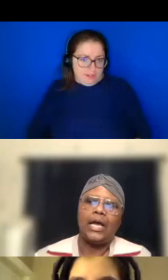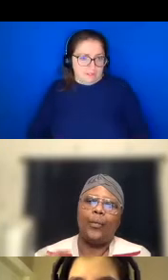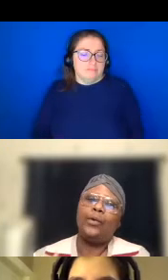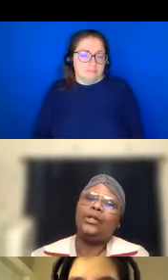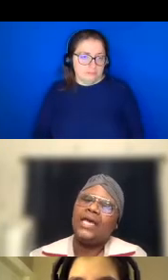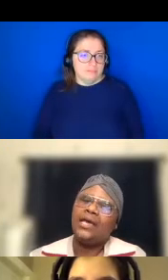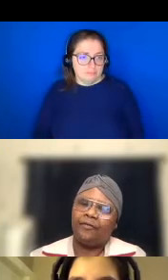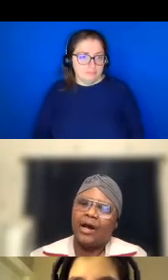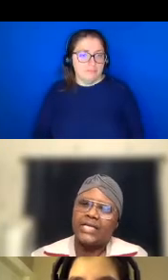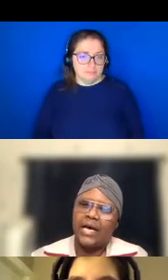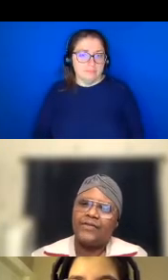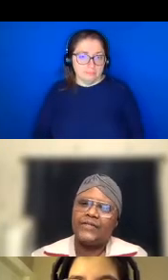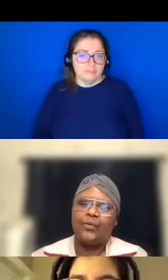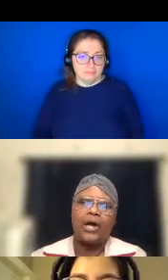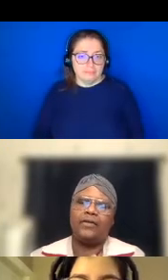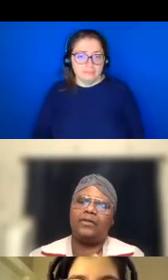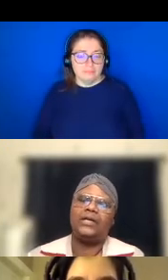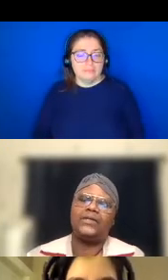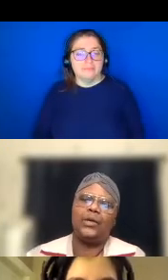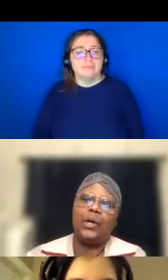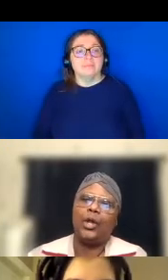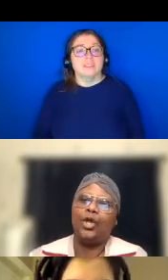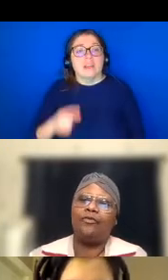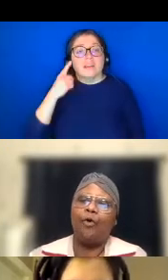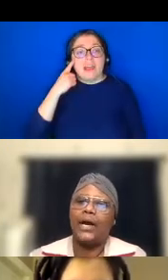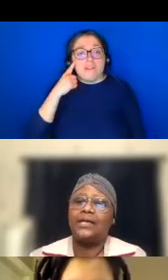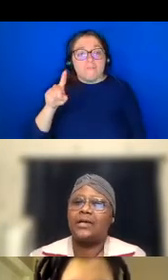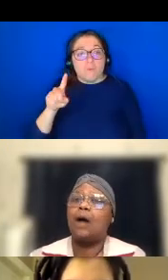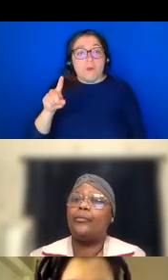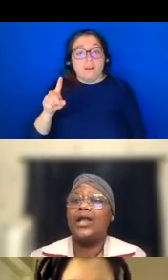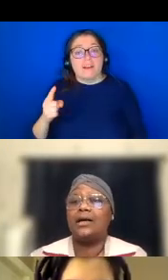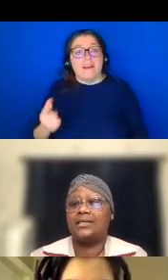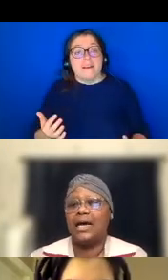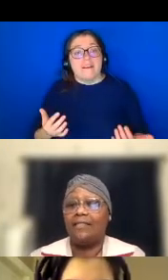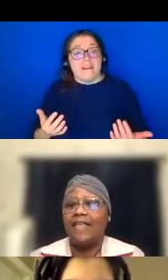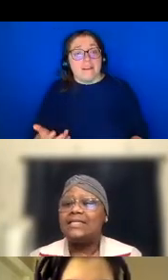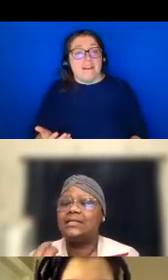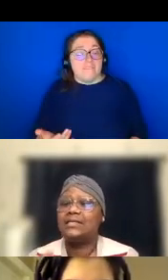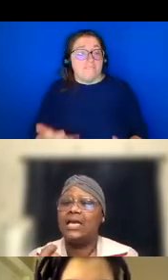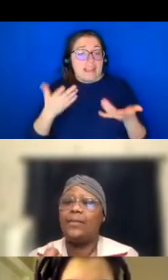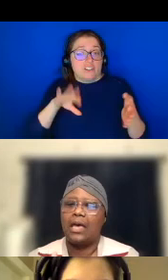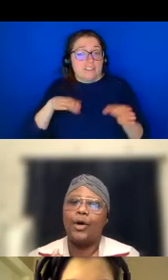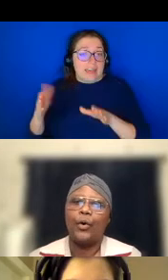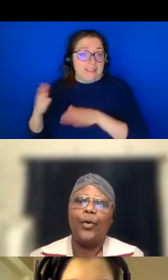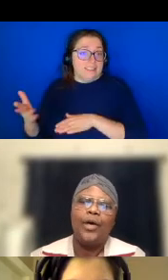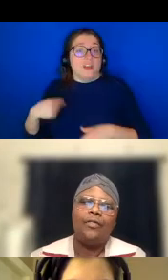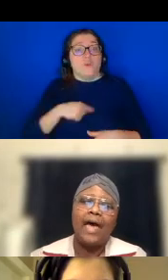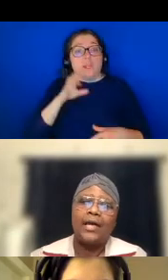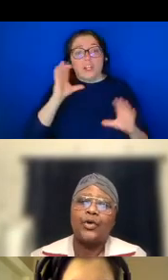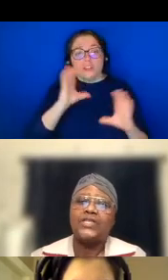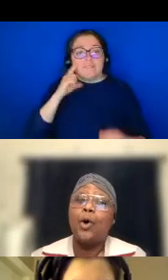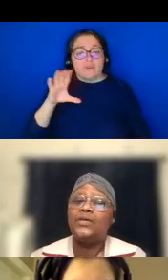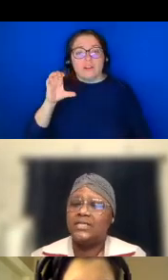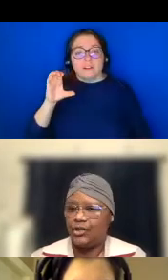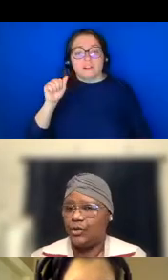Now, when we're looking at fire deaths, one of the things that we will look for is carbon monoxide, and that's the same chemical that